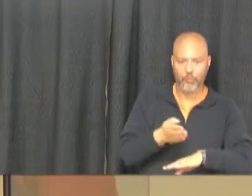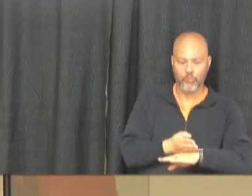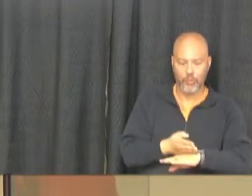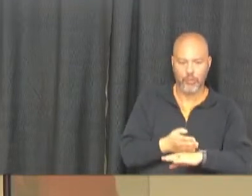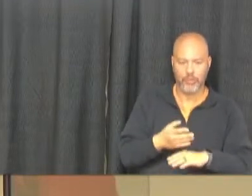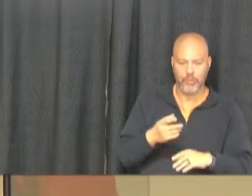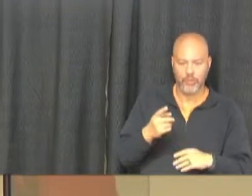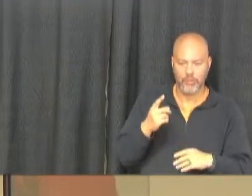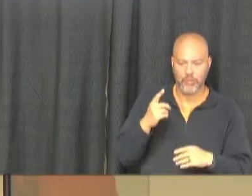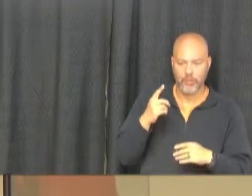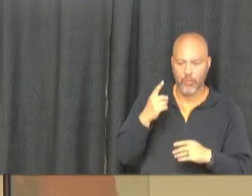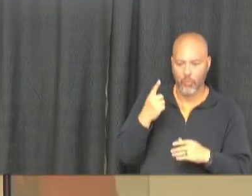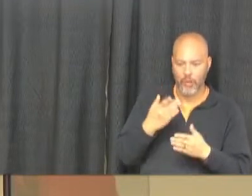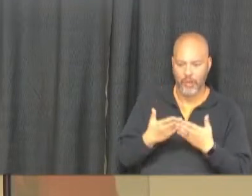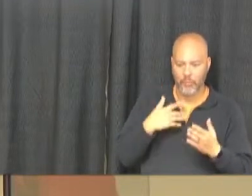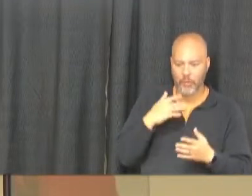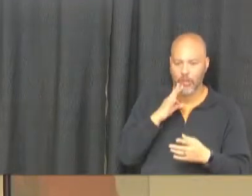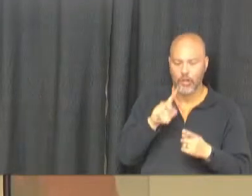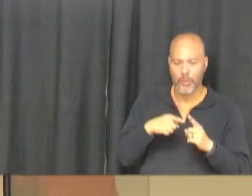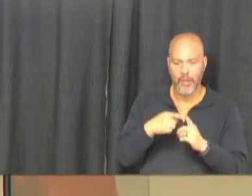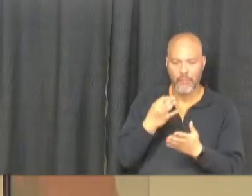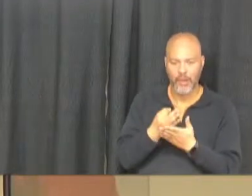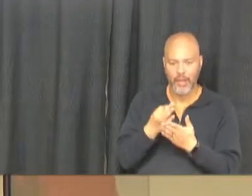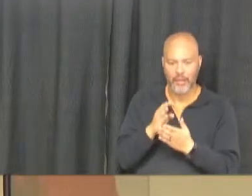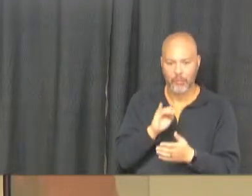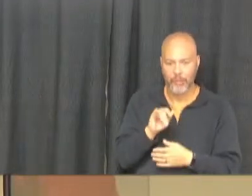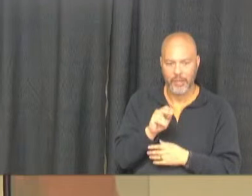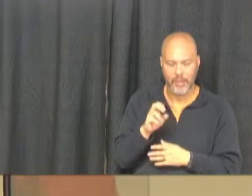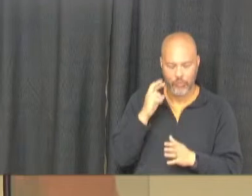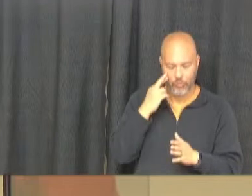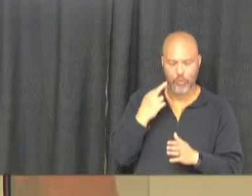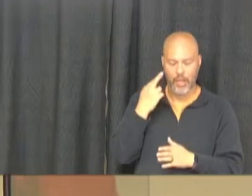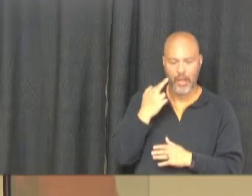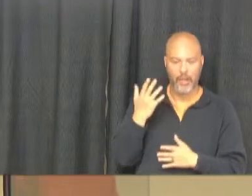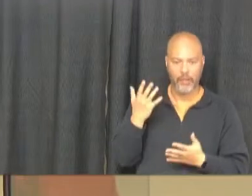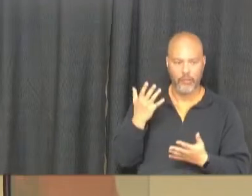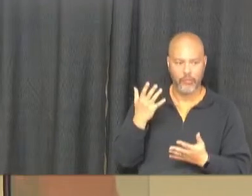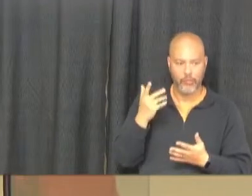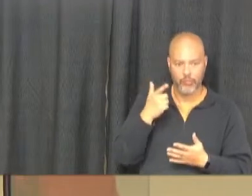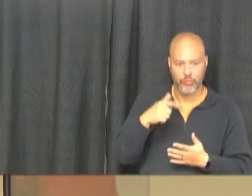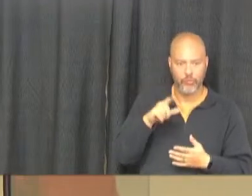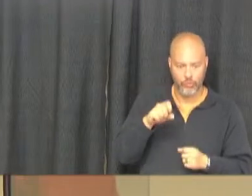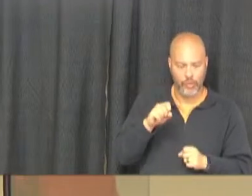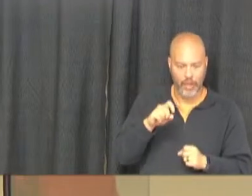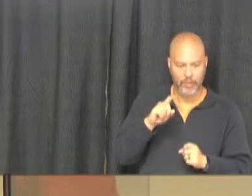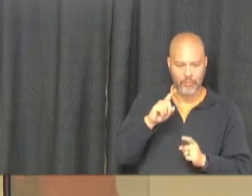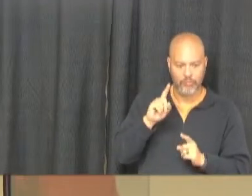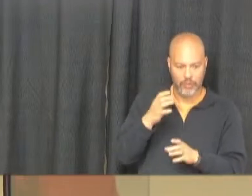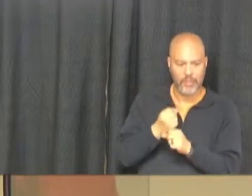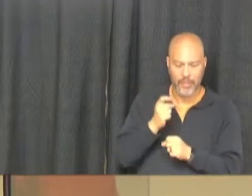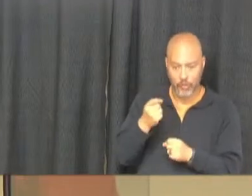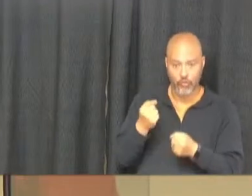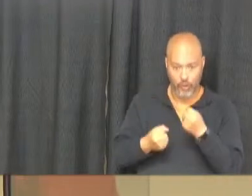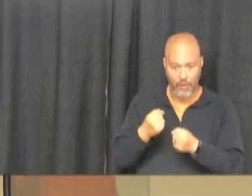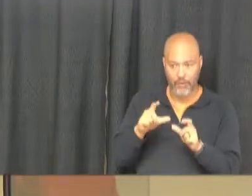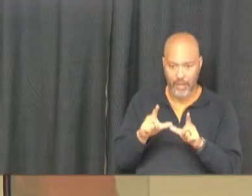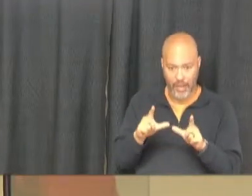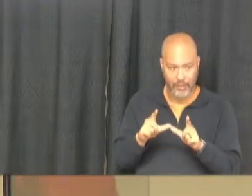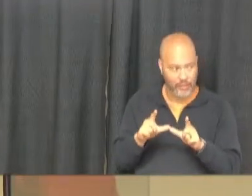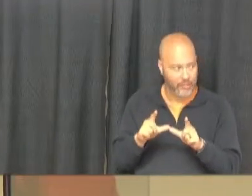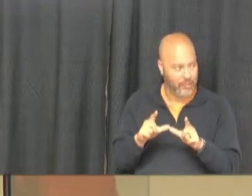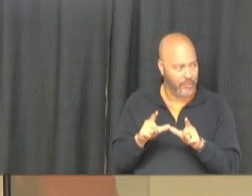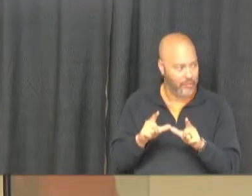there. One of the things we talked about in the Finance Committee, it was realized that, of course you can go over there to get your driver's